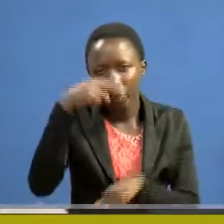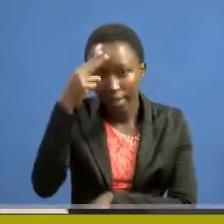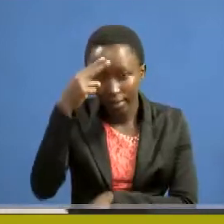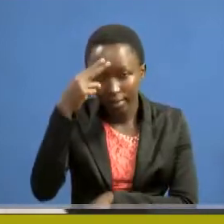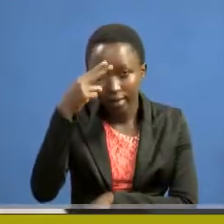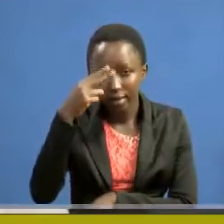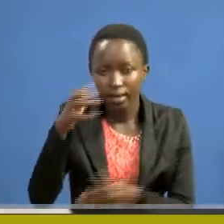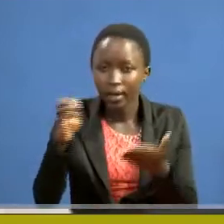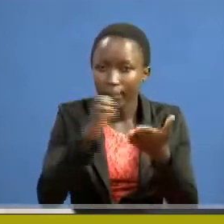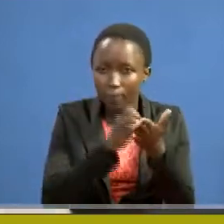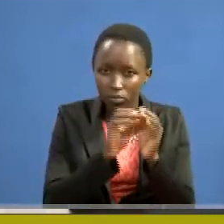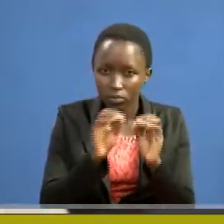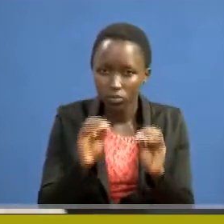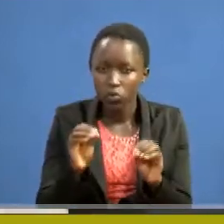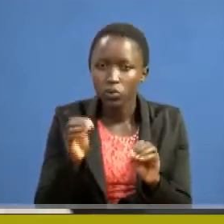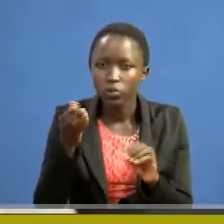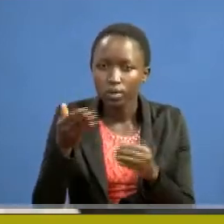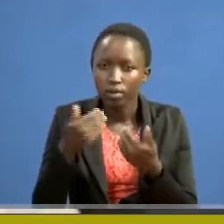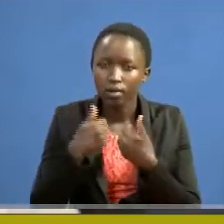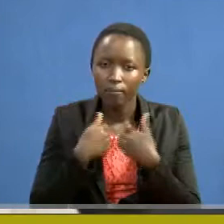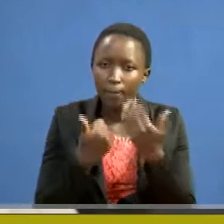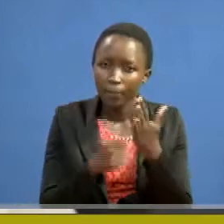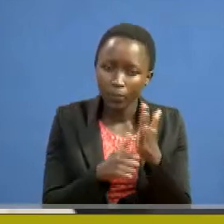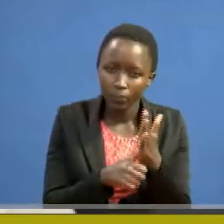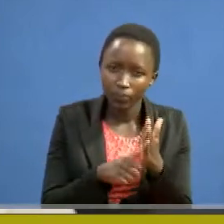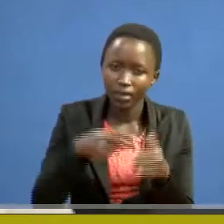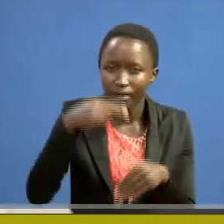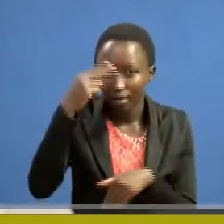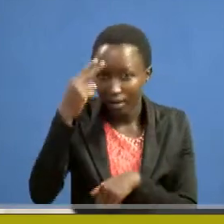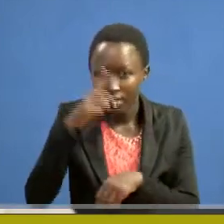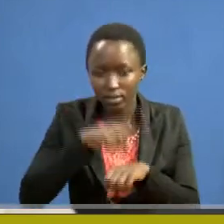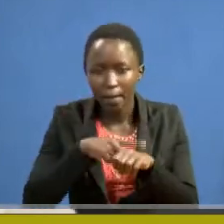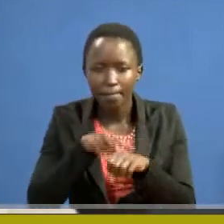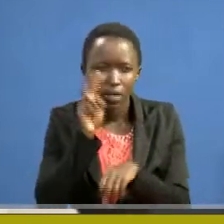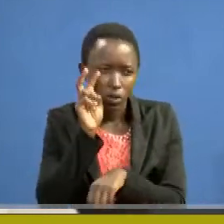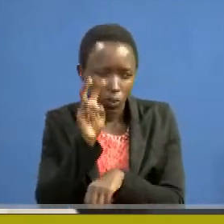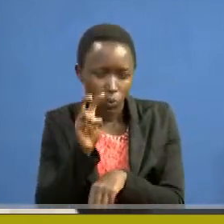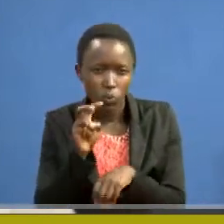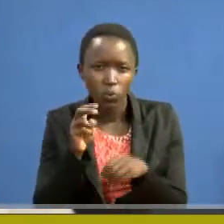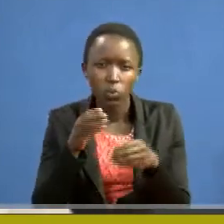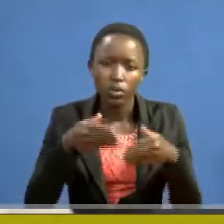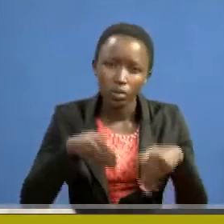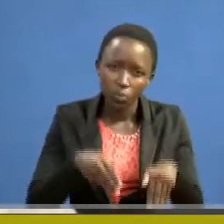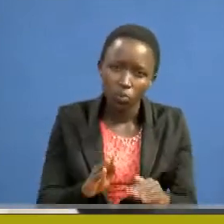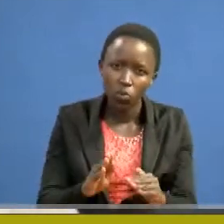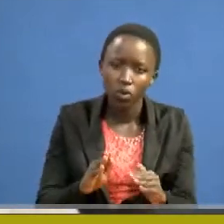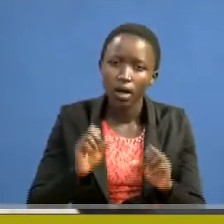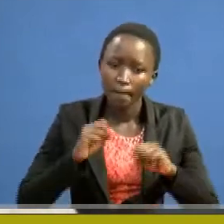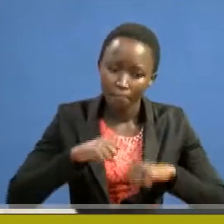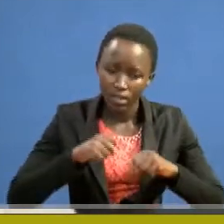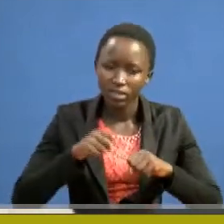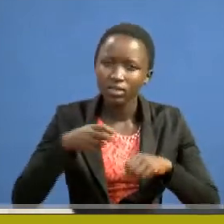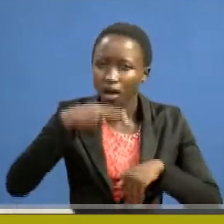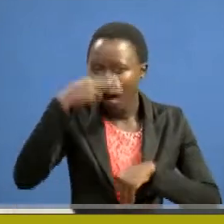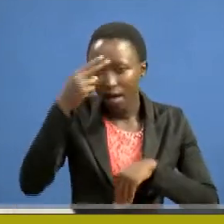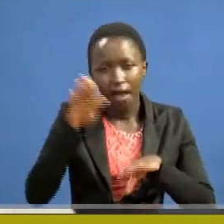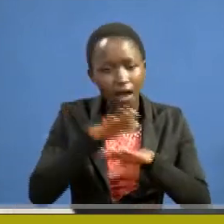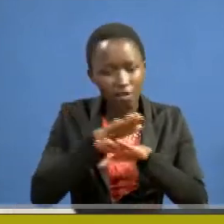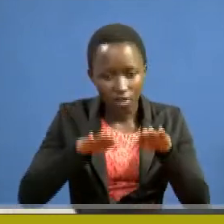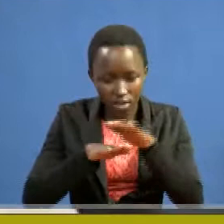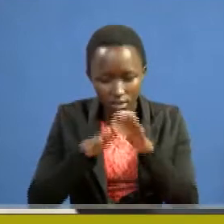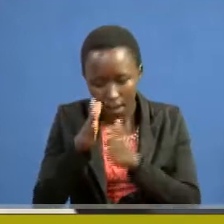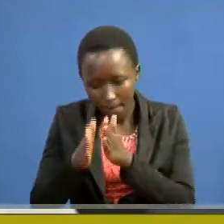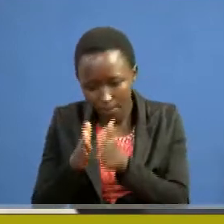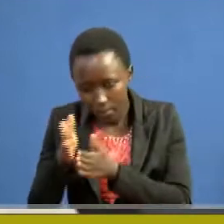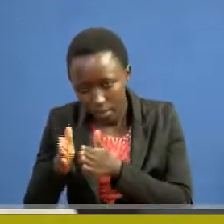the unemployment rate is high. When you look at even the fertility rate is also high. And everything that we